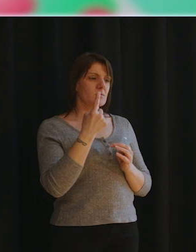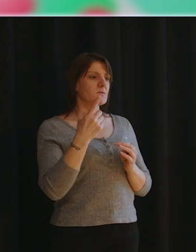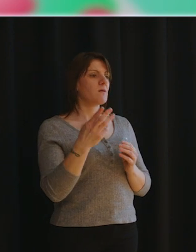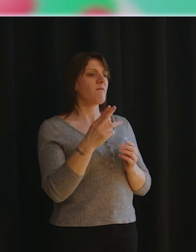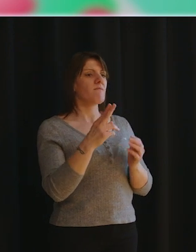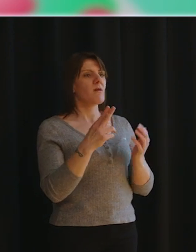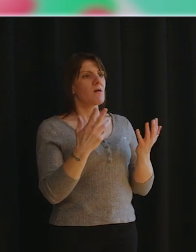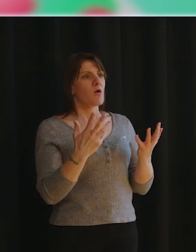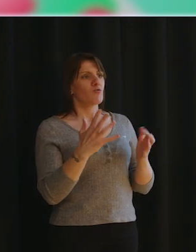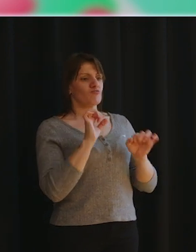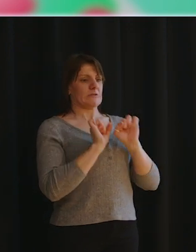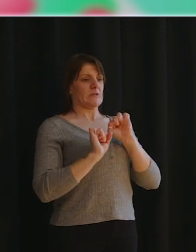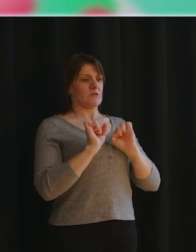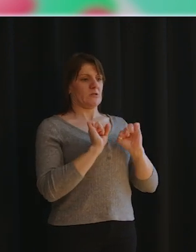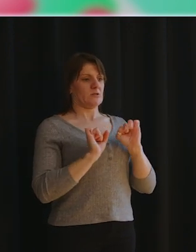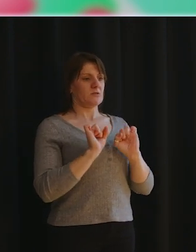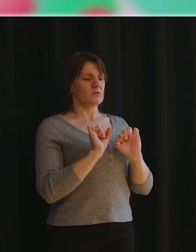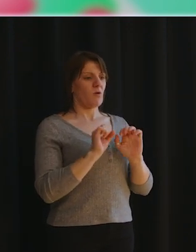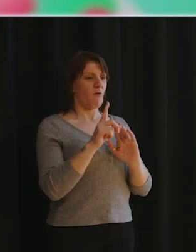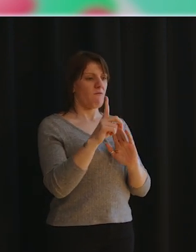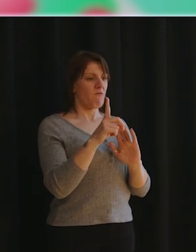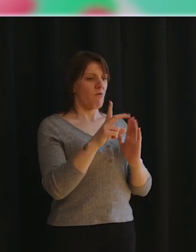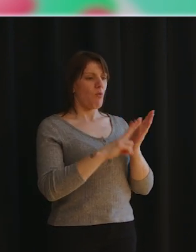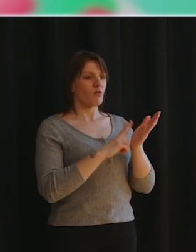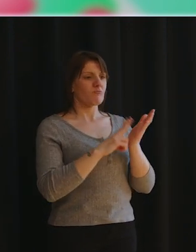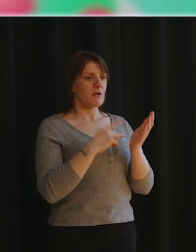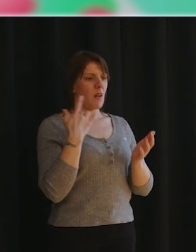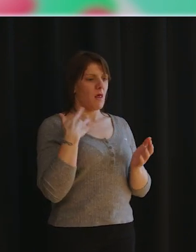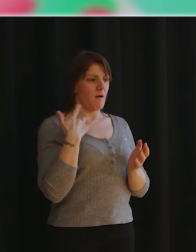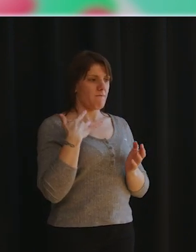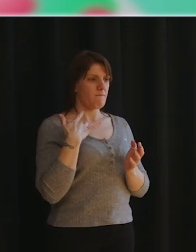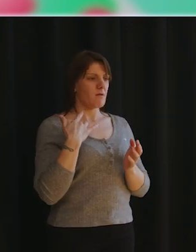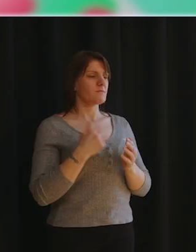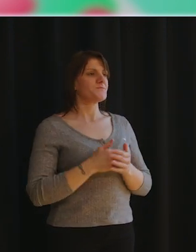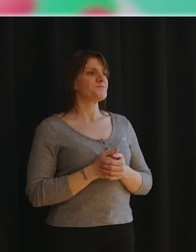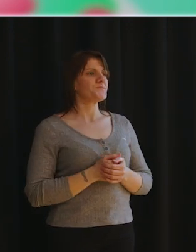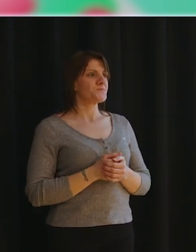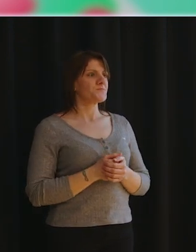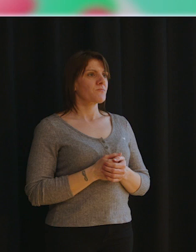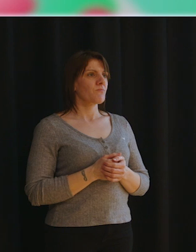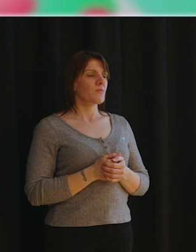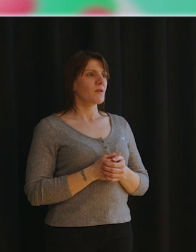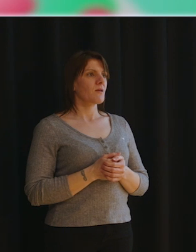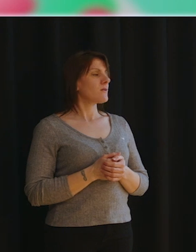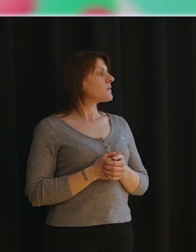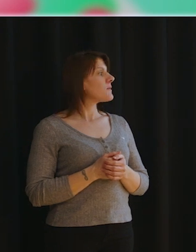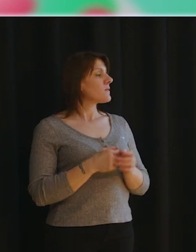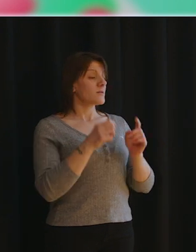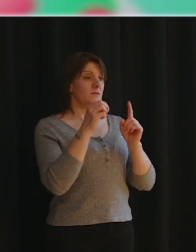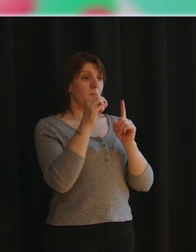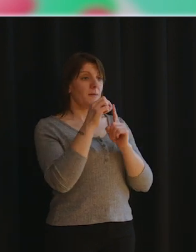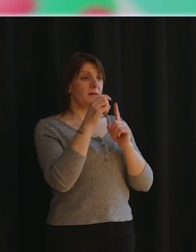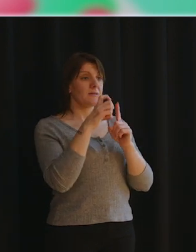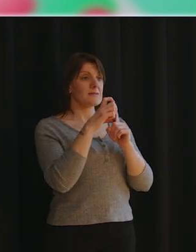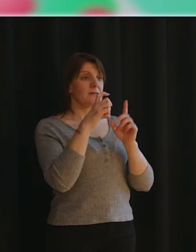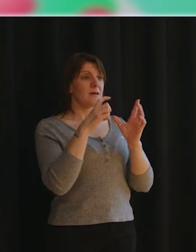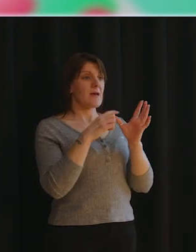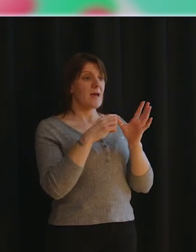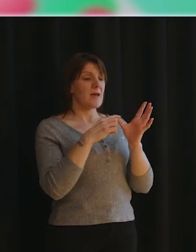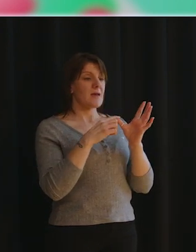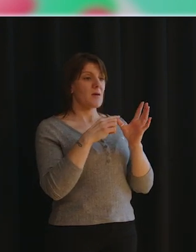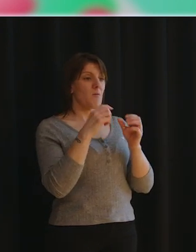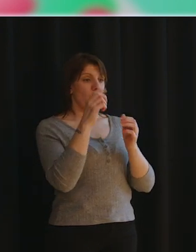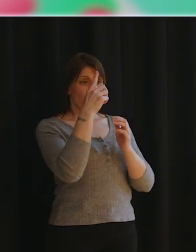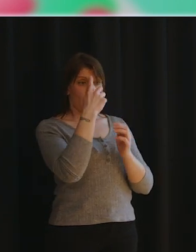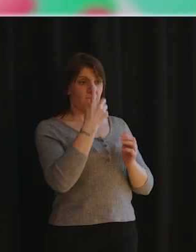Now, this means that for the individual person with a PDA profile, it's their concept,